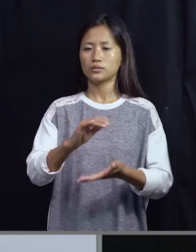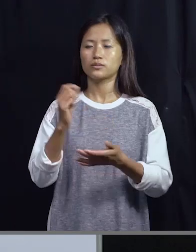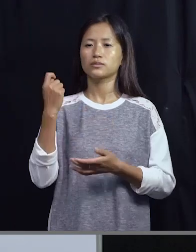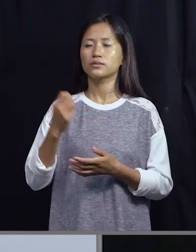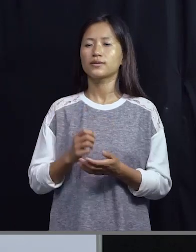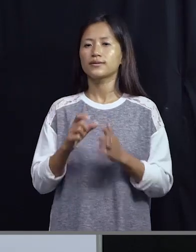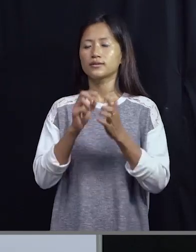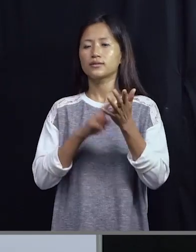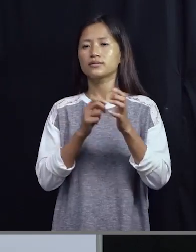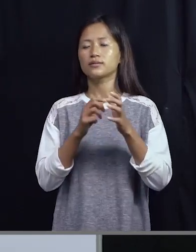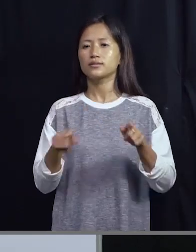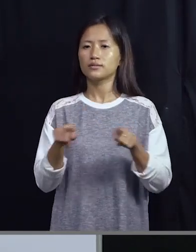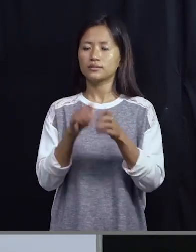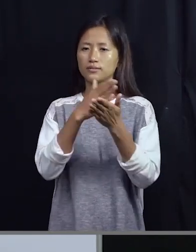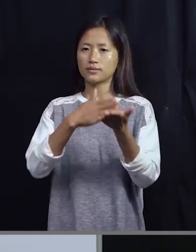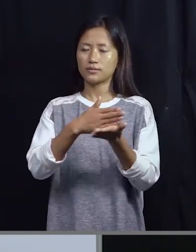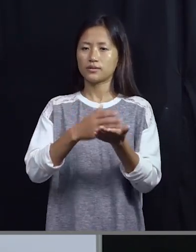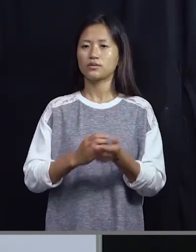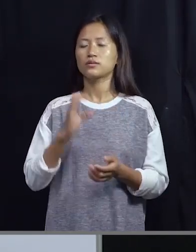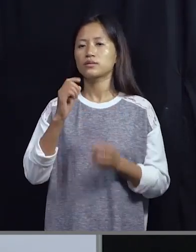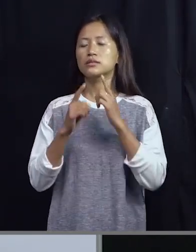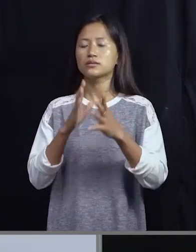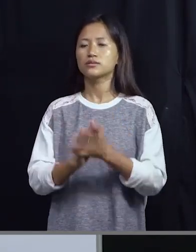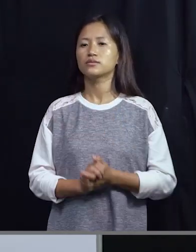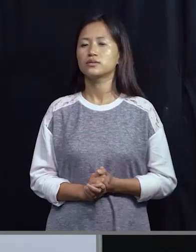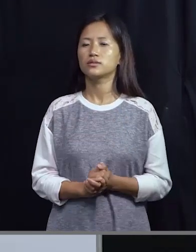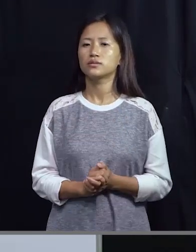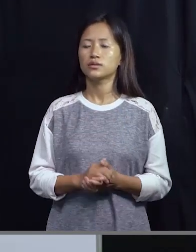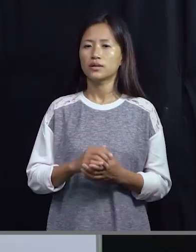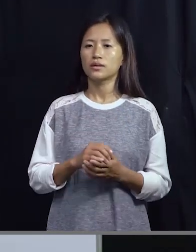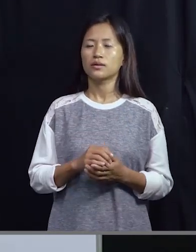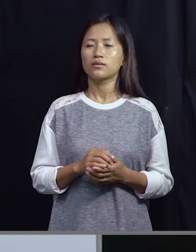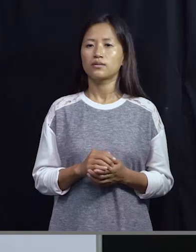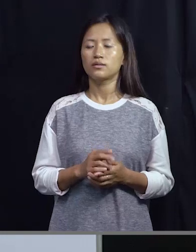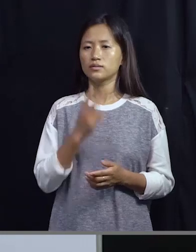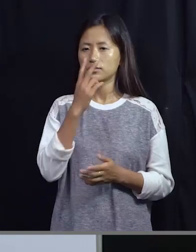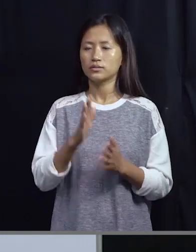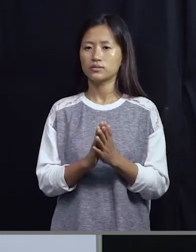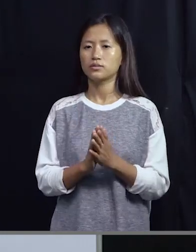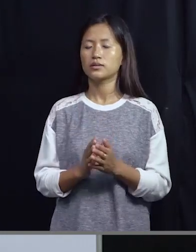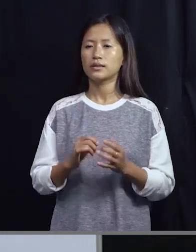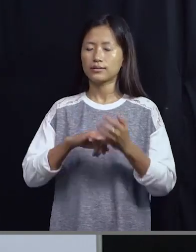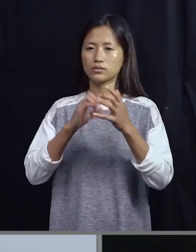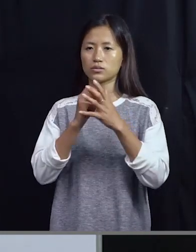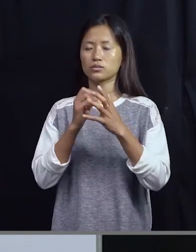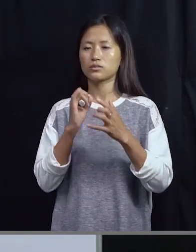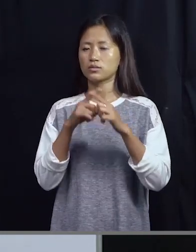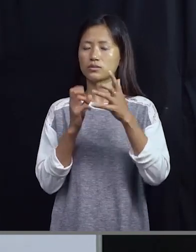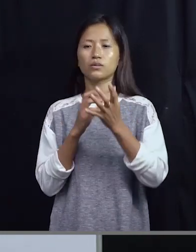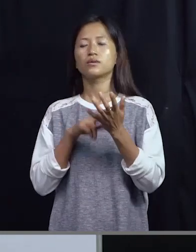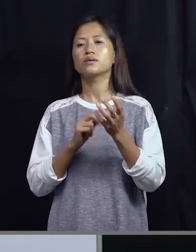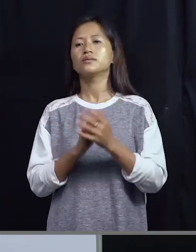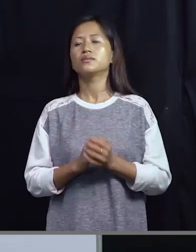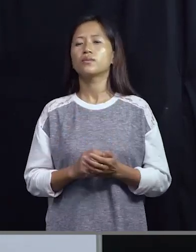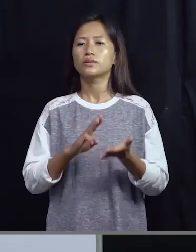DNA replicates semi-conservatively. So this is the, experimentally it was proved by Musselson and Stoll, while the mechanism